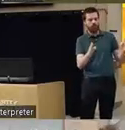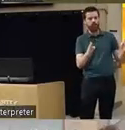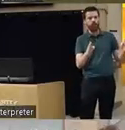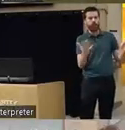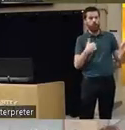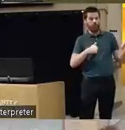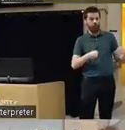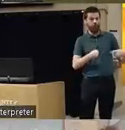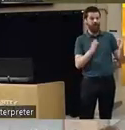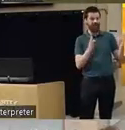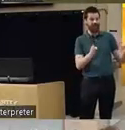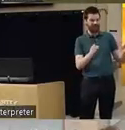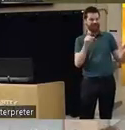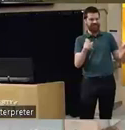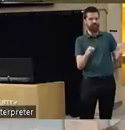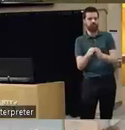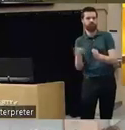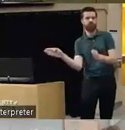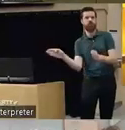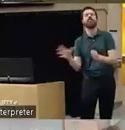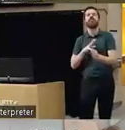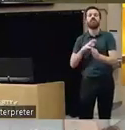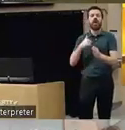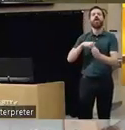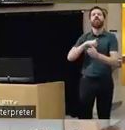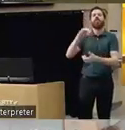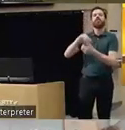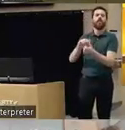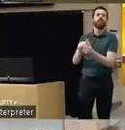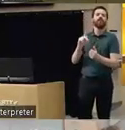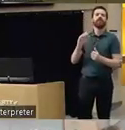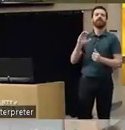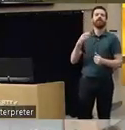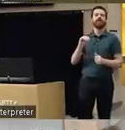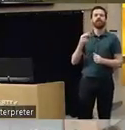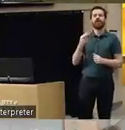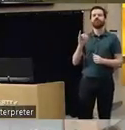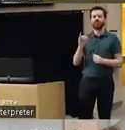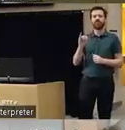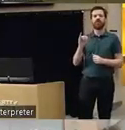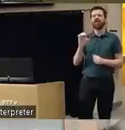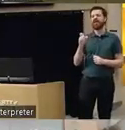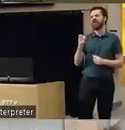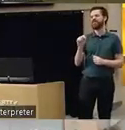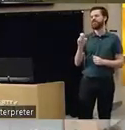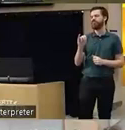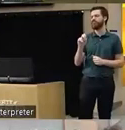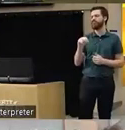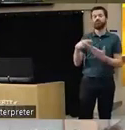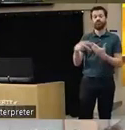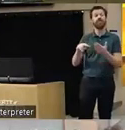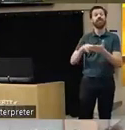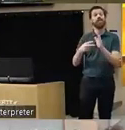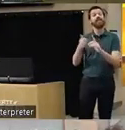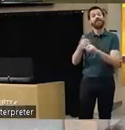offer. And then we connect them with the PCMHI extension program. This is a program which continues with the